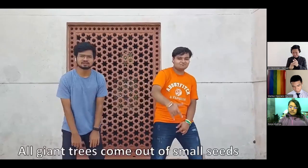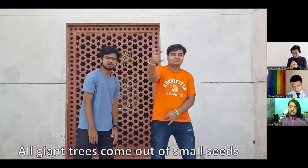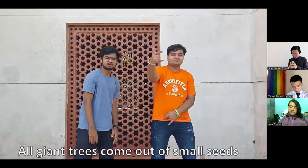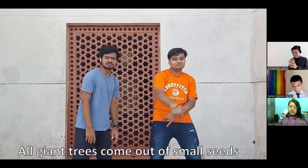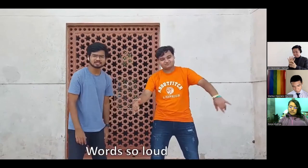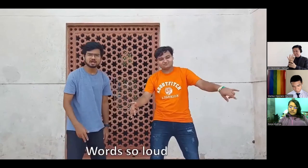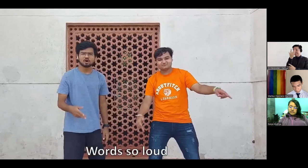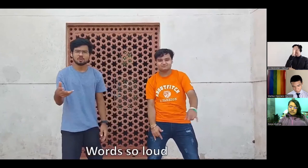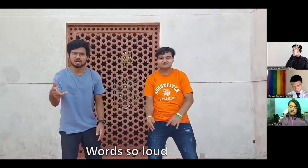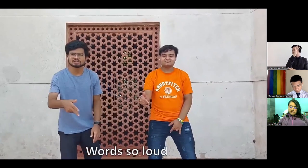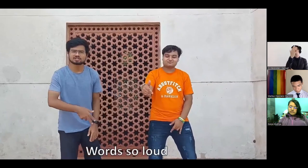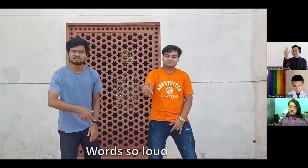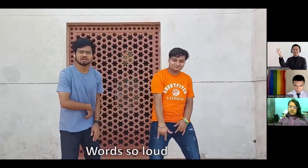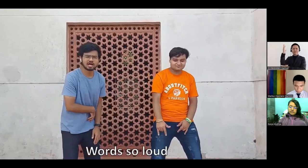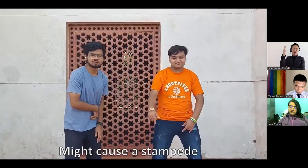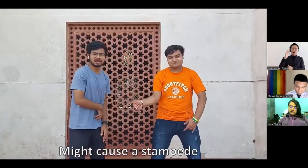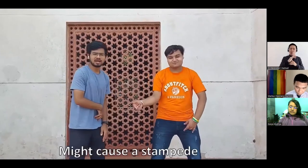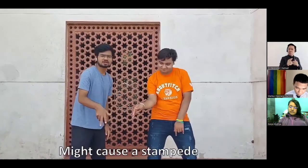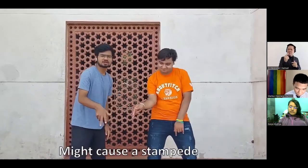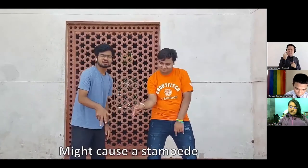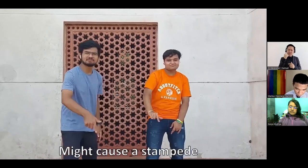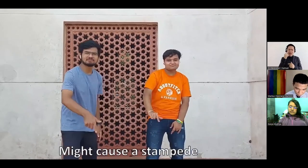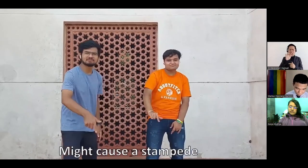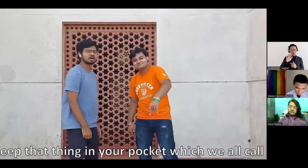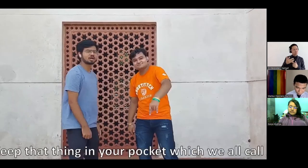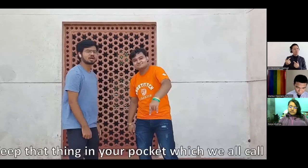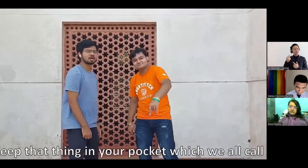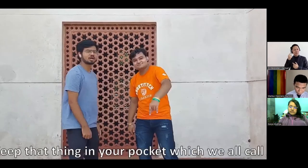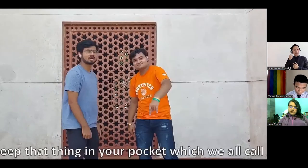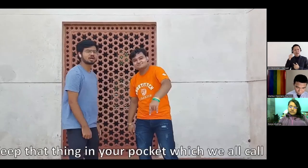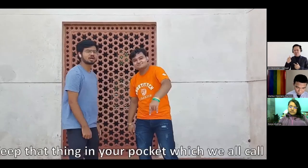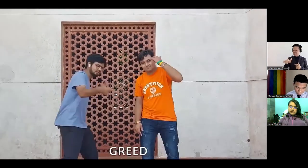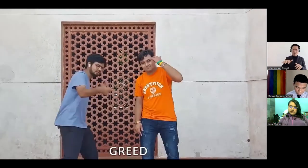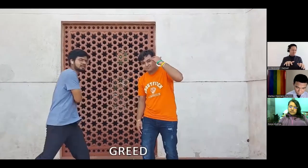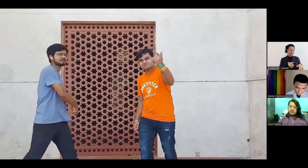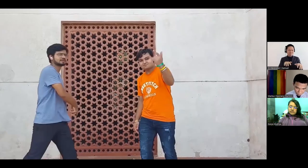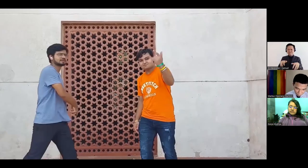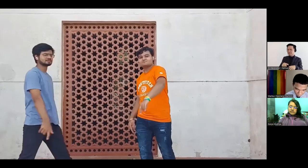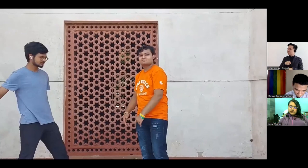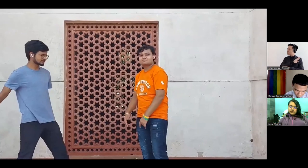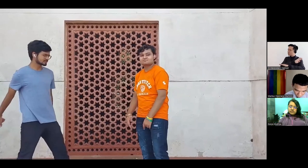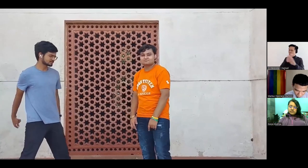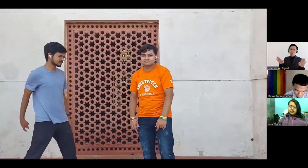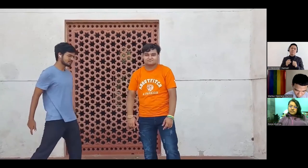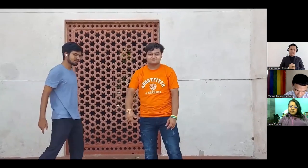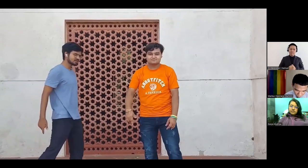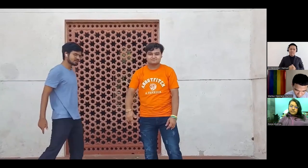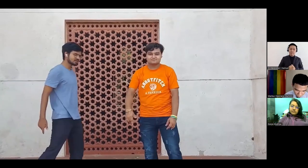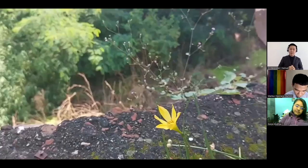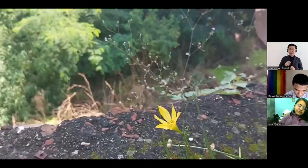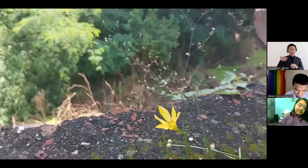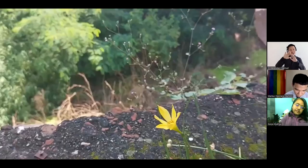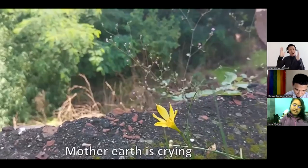Words so loud might cause a stampede. Keep that thing in your pocket which we all call greed. Mother Earth is crying.